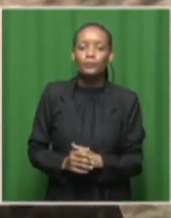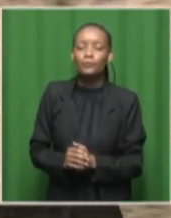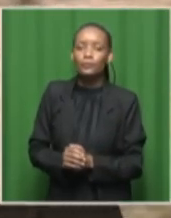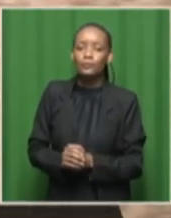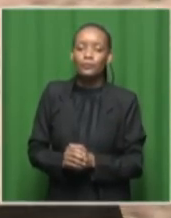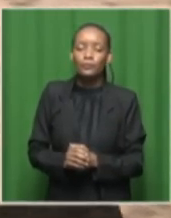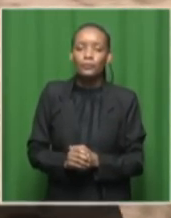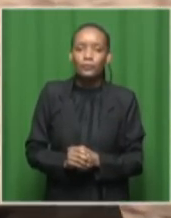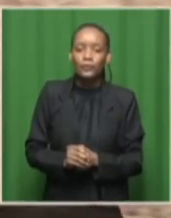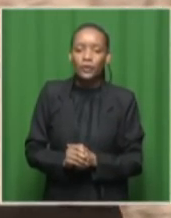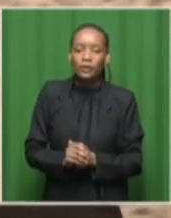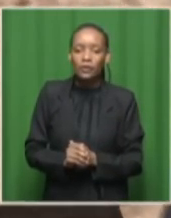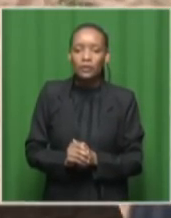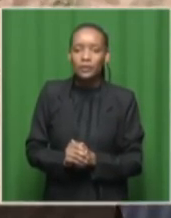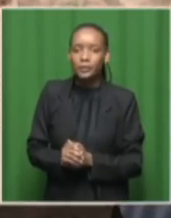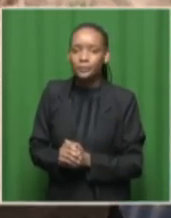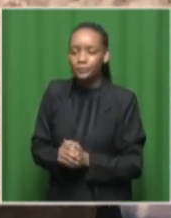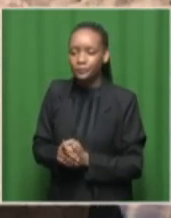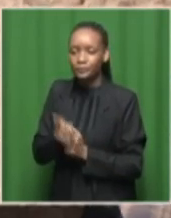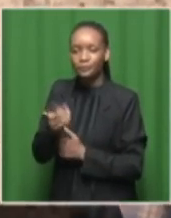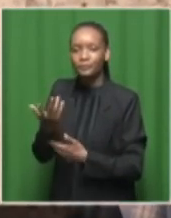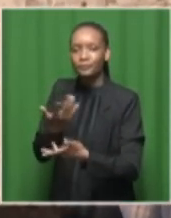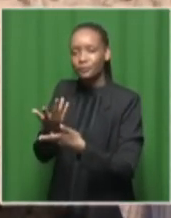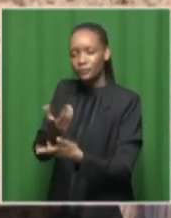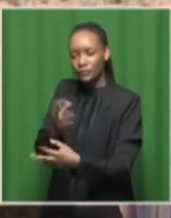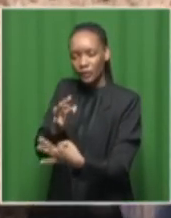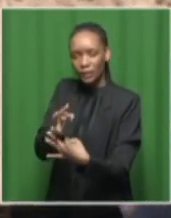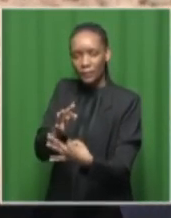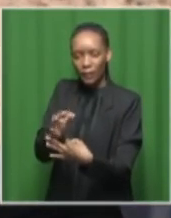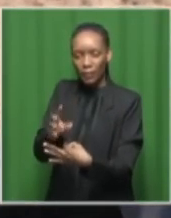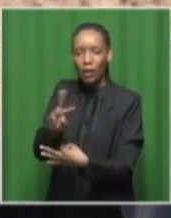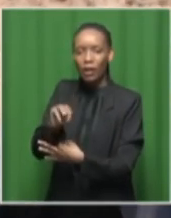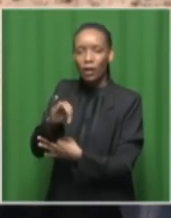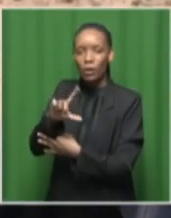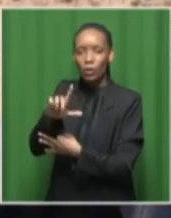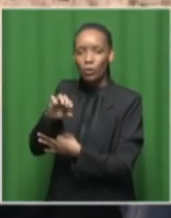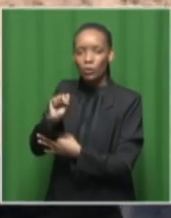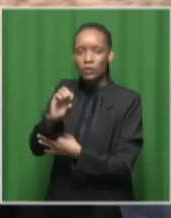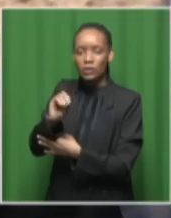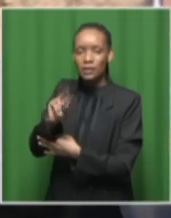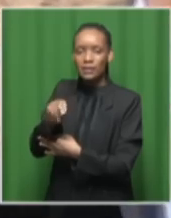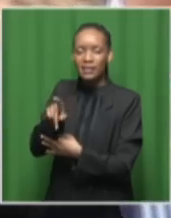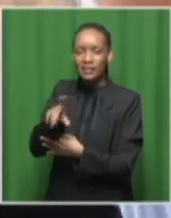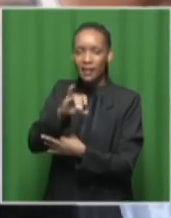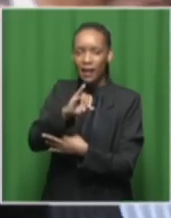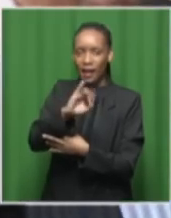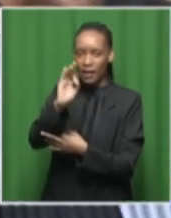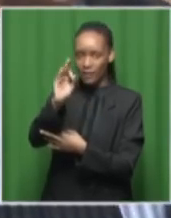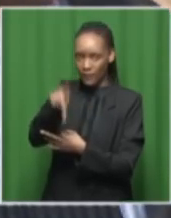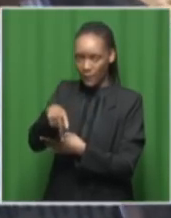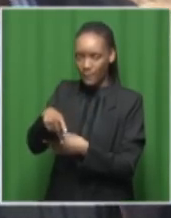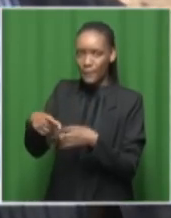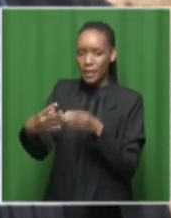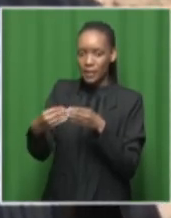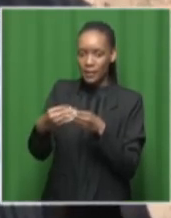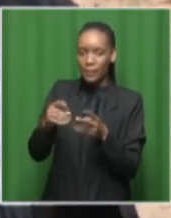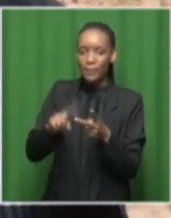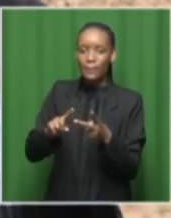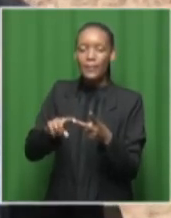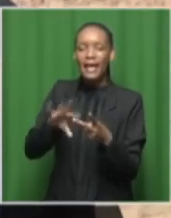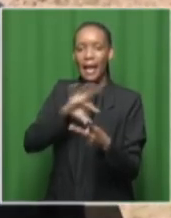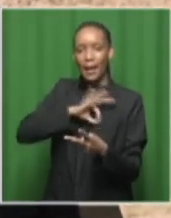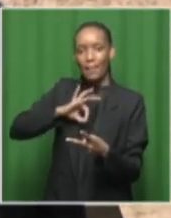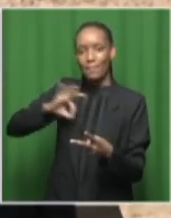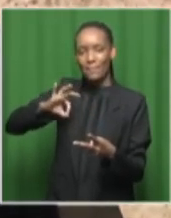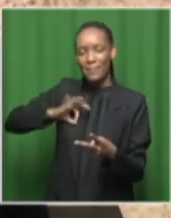Inkosi Mangosuthu Buthelezi. Let's talk to Babu Wilson Ntshangase, the member of the IFP as well as the mayor of Ulundi.